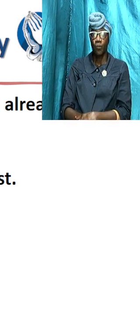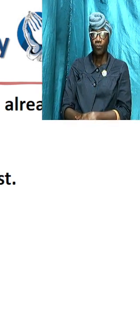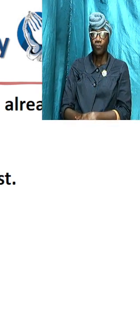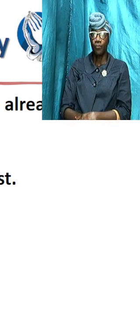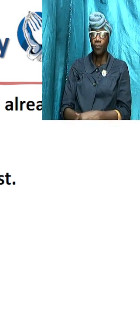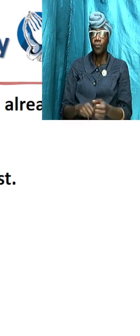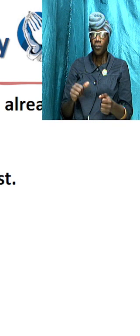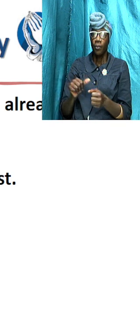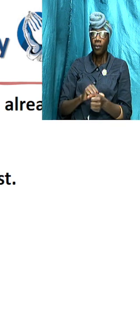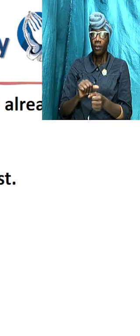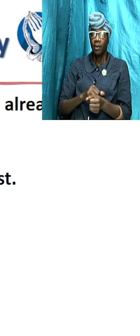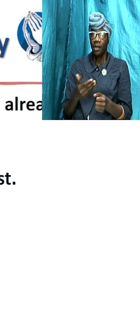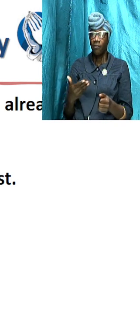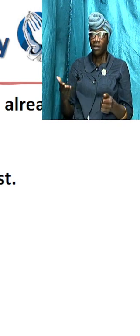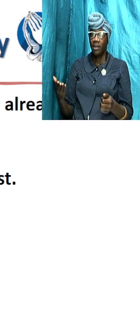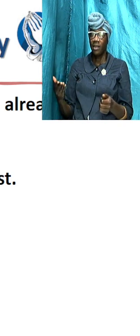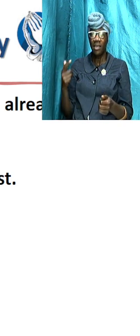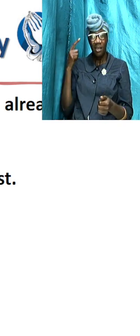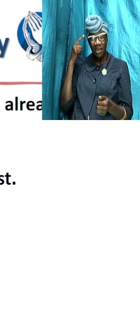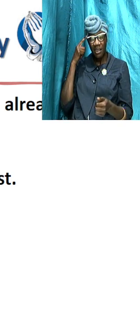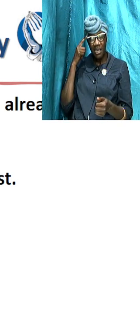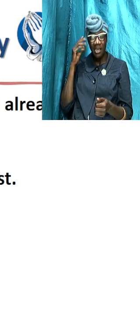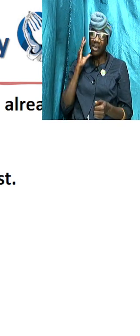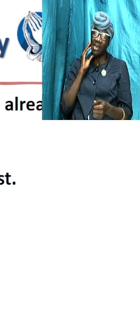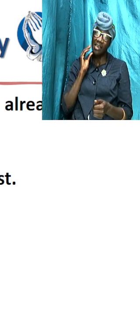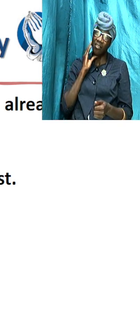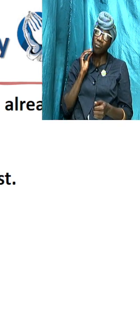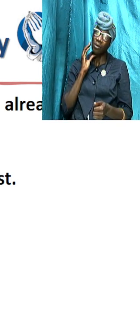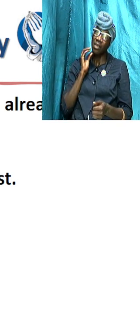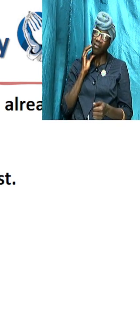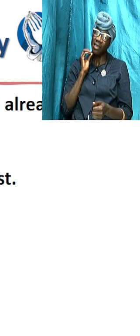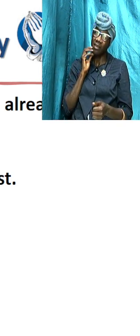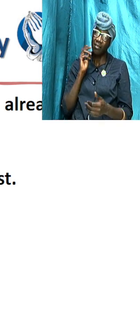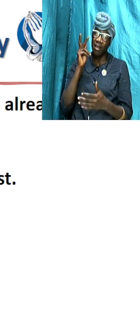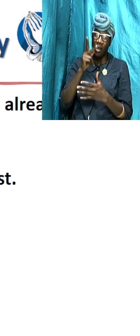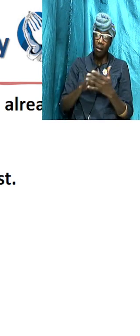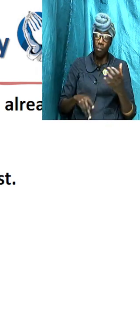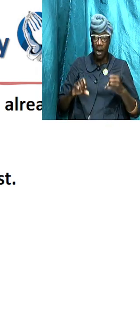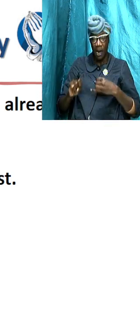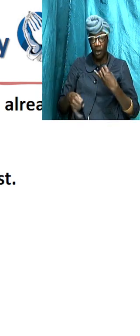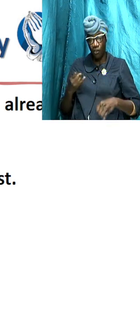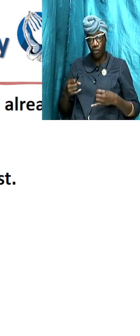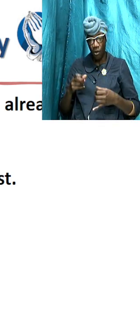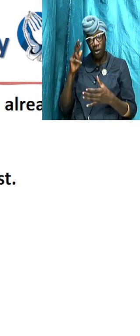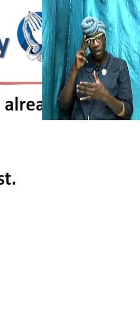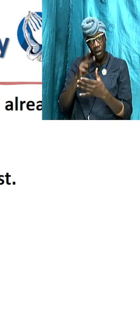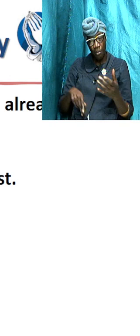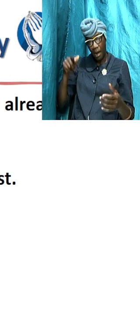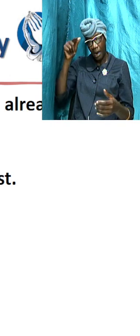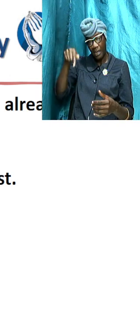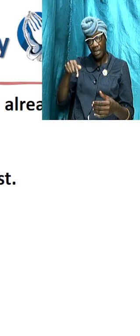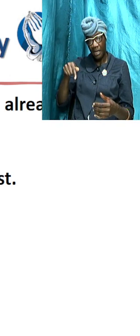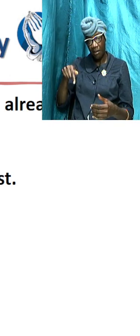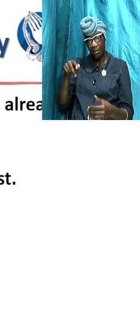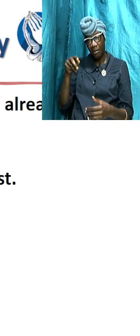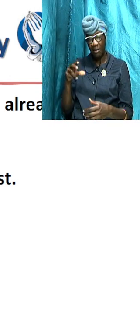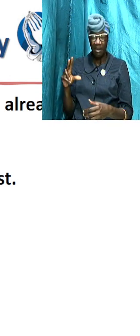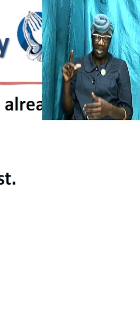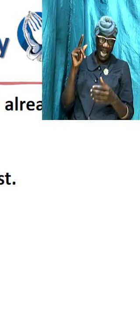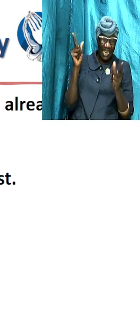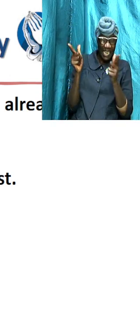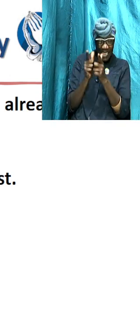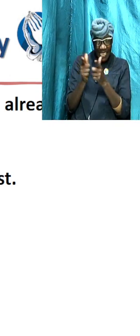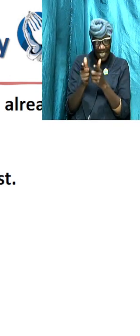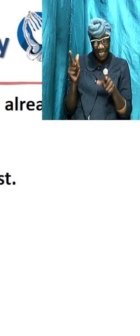So everything that we think that we are experiencing right now, we experience partial joy, man. We experience partial this and a glimpse and a little